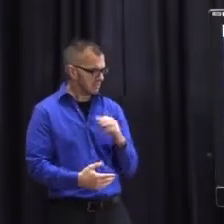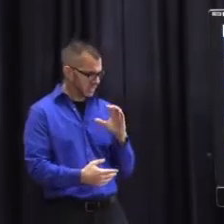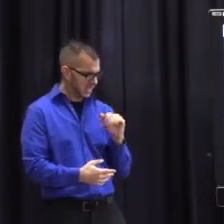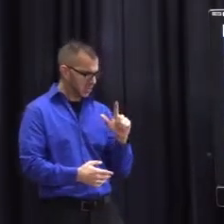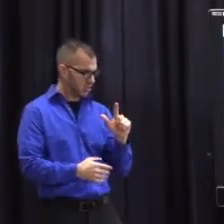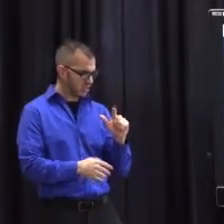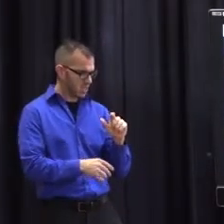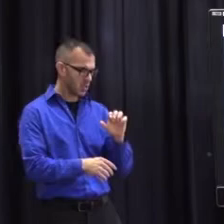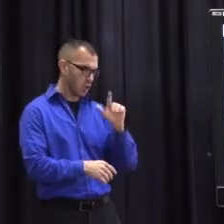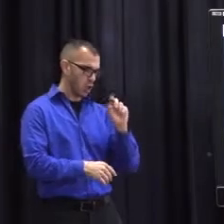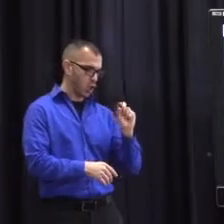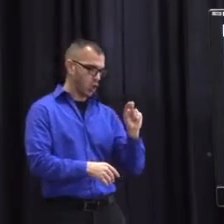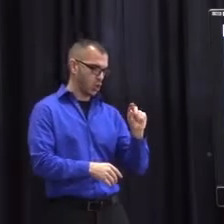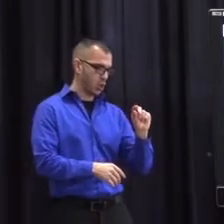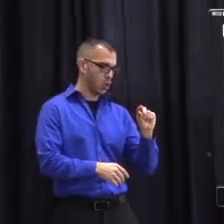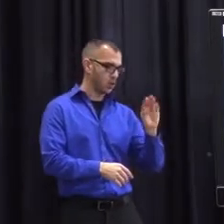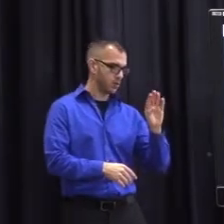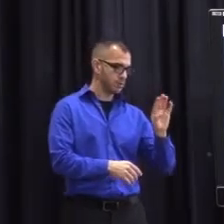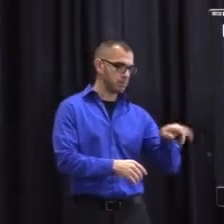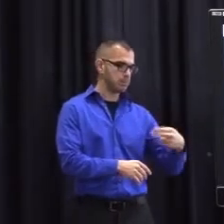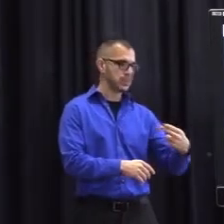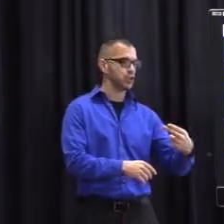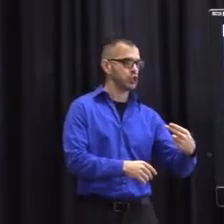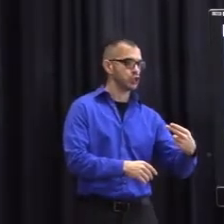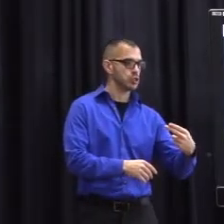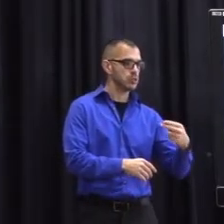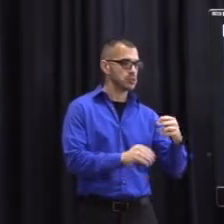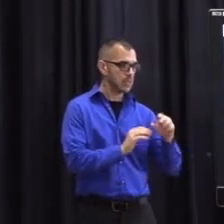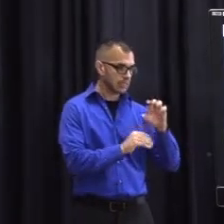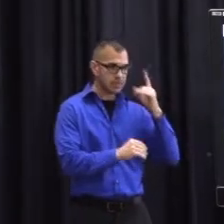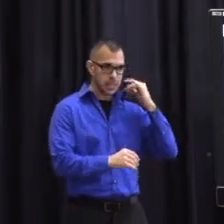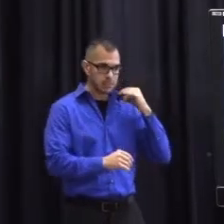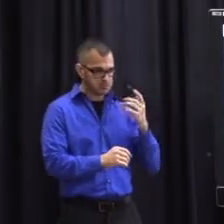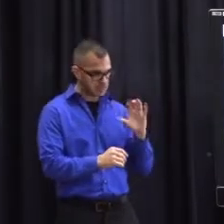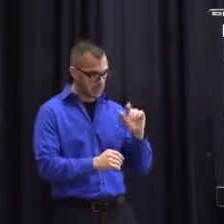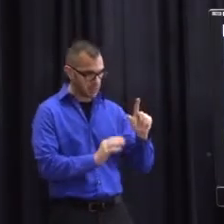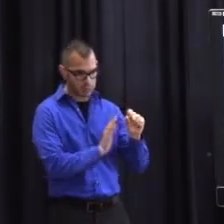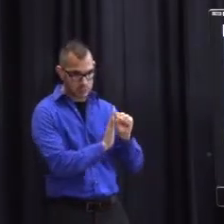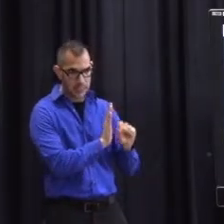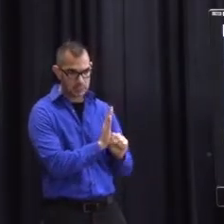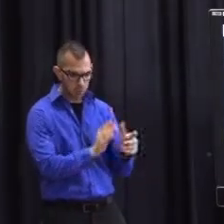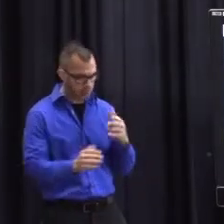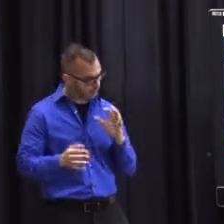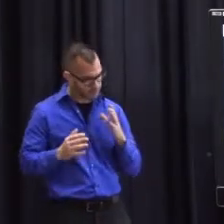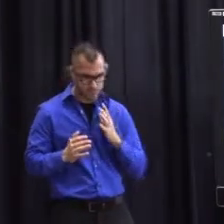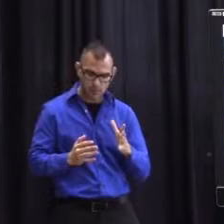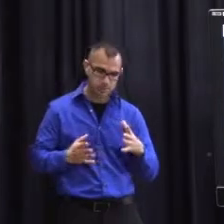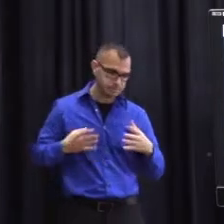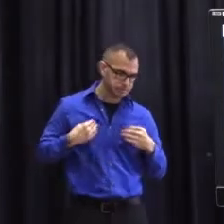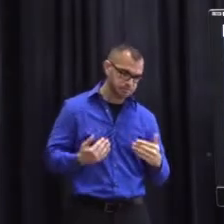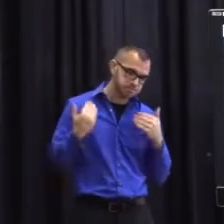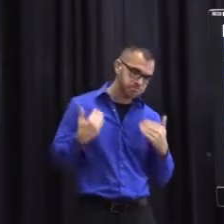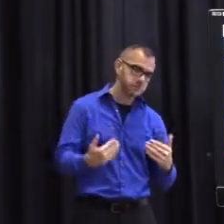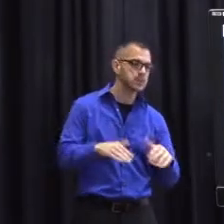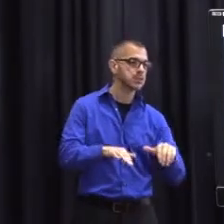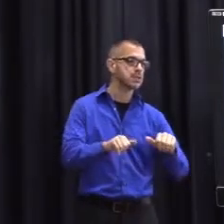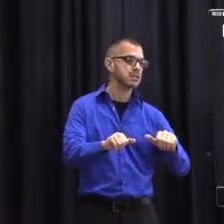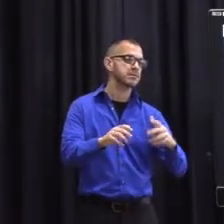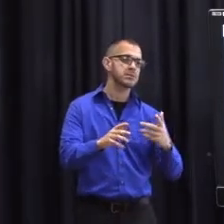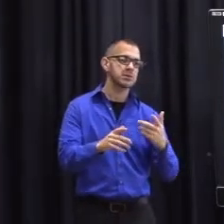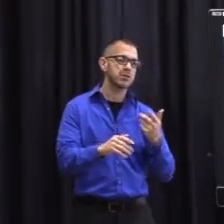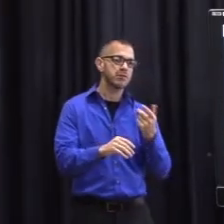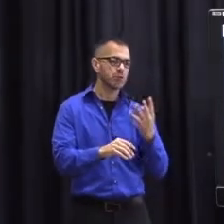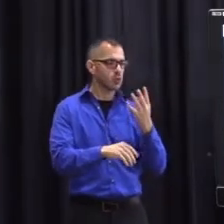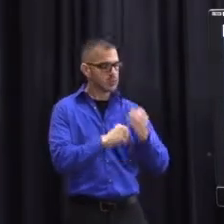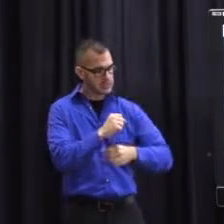State Fresno. No, separate. You have to establish residency. Okay, so she started taking classes. After a couple